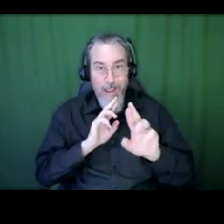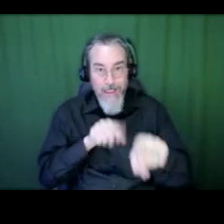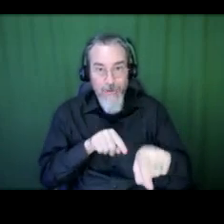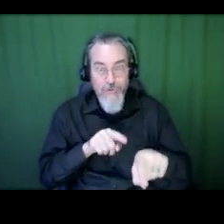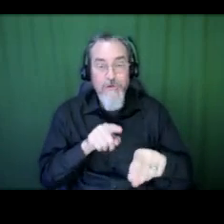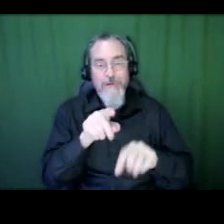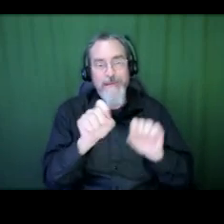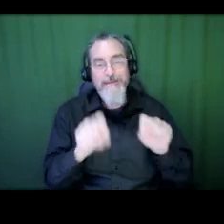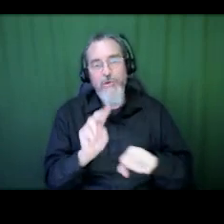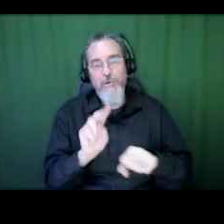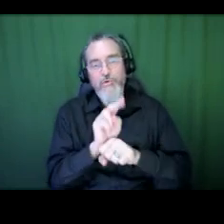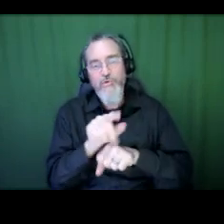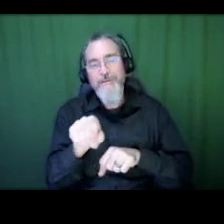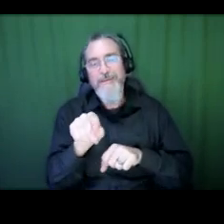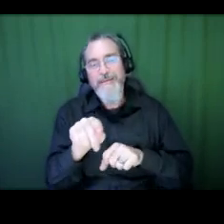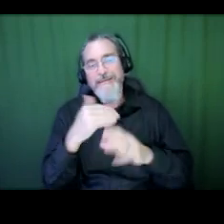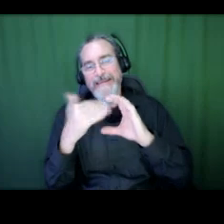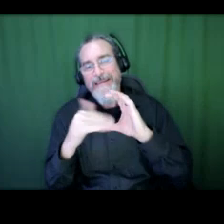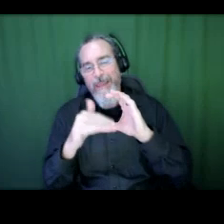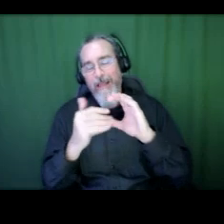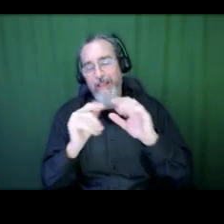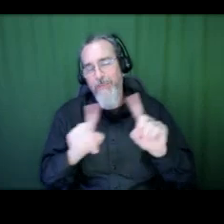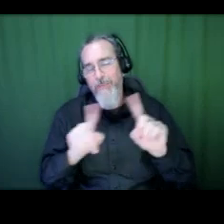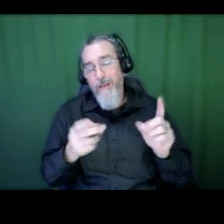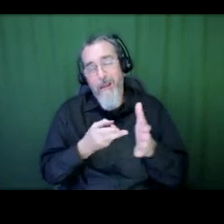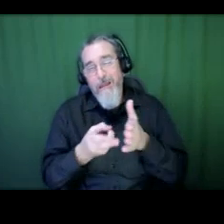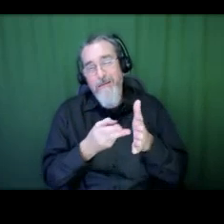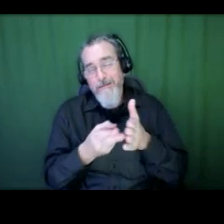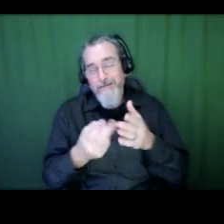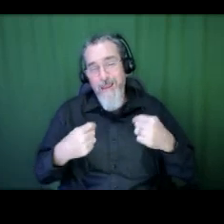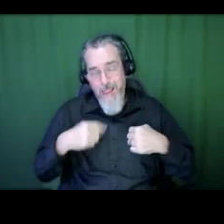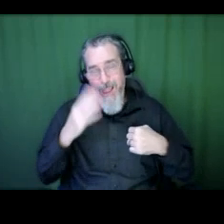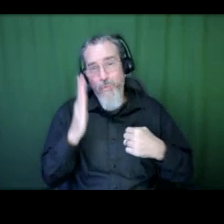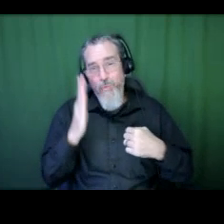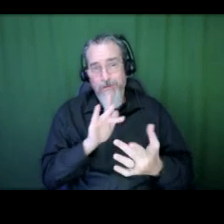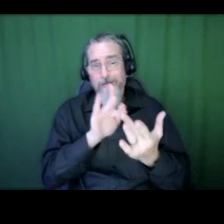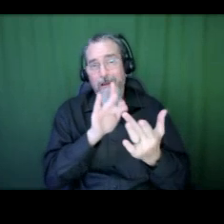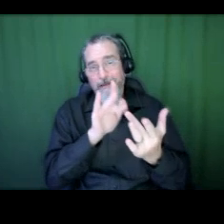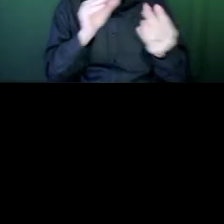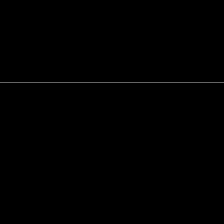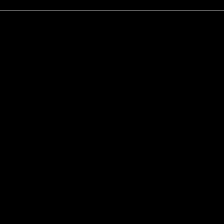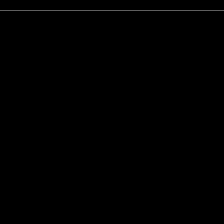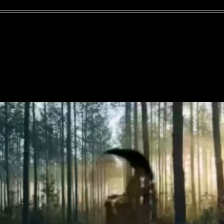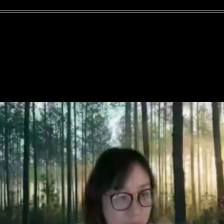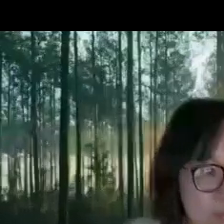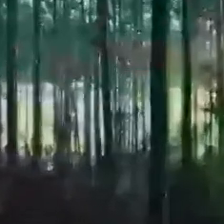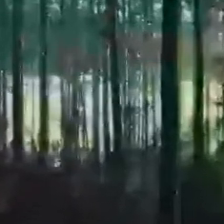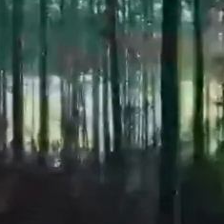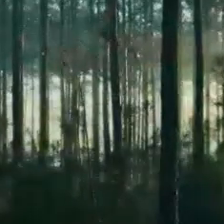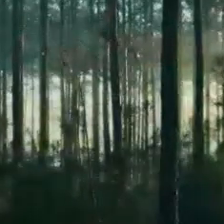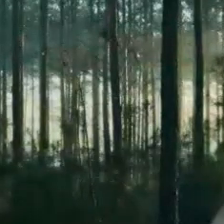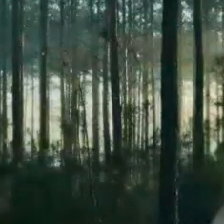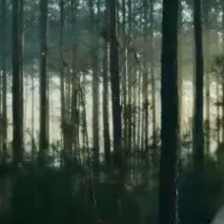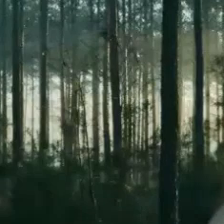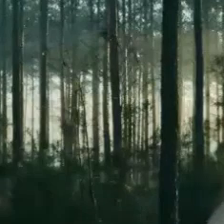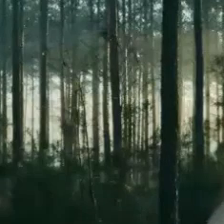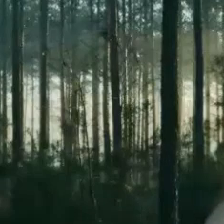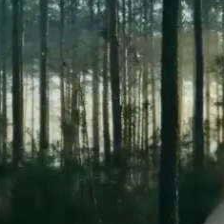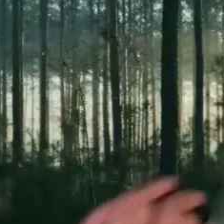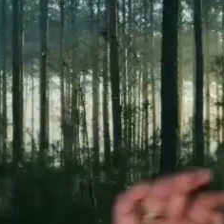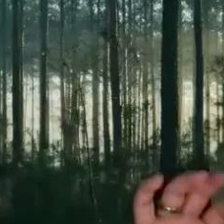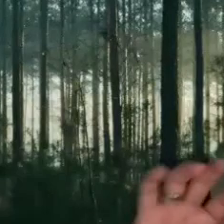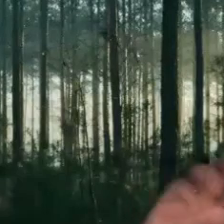isn't the last you're going to hear from me. Thank you for a little bit of time this afternoon, and I'll pass back over to Poe